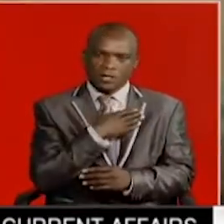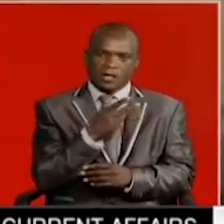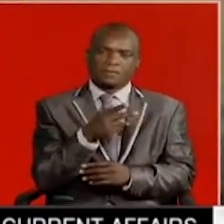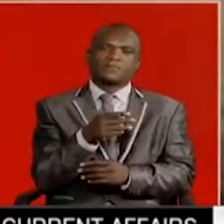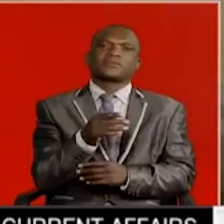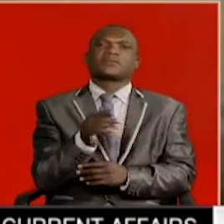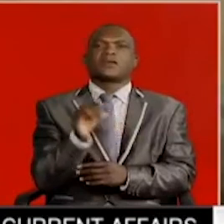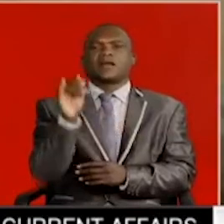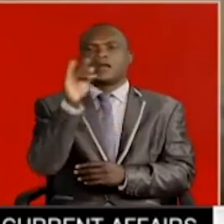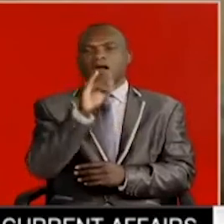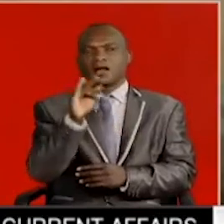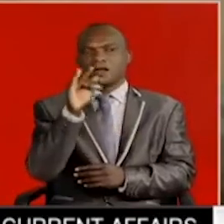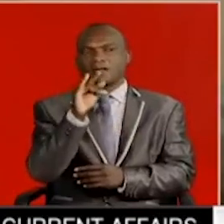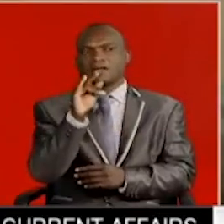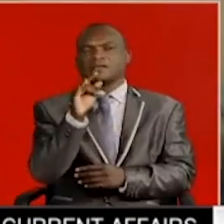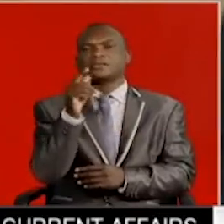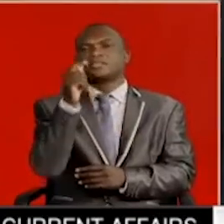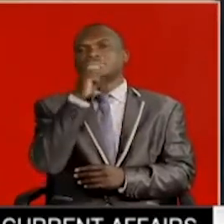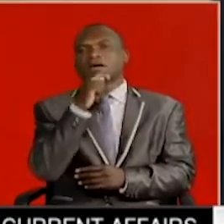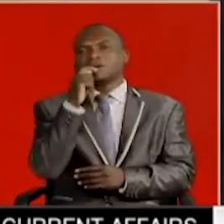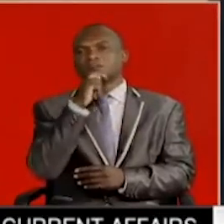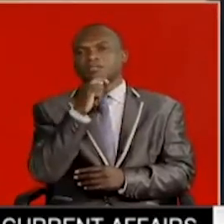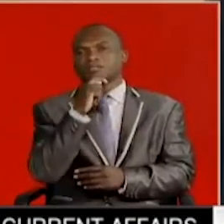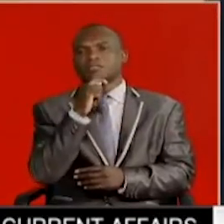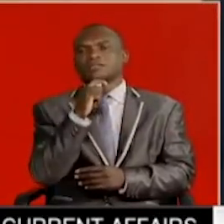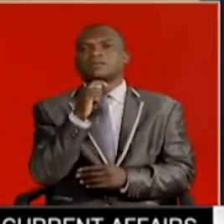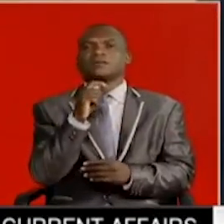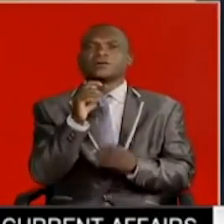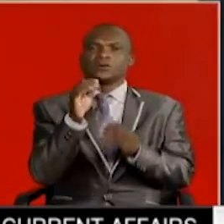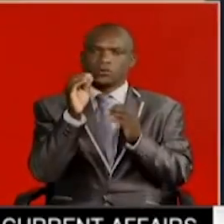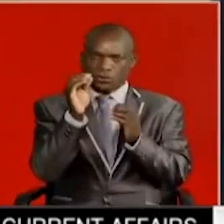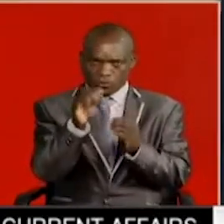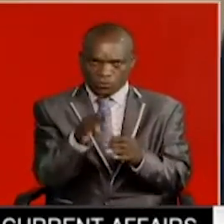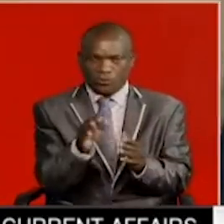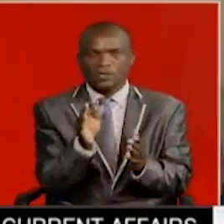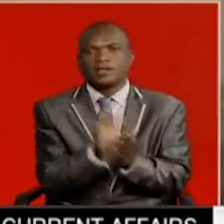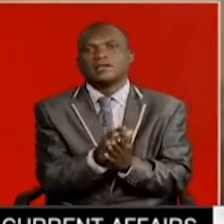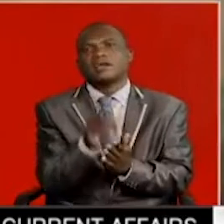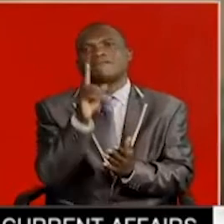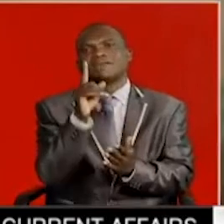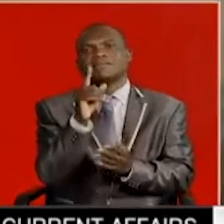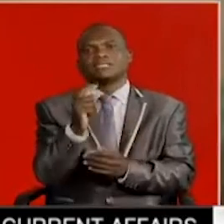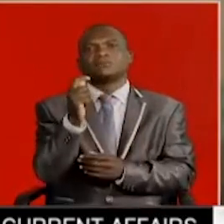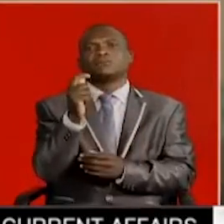Harare City, as an example, will be allocated 11 teams.